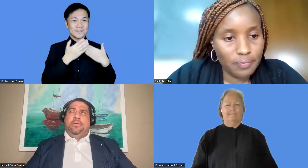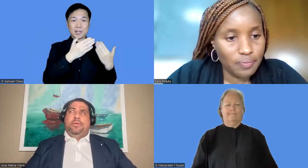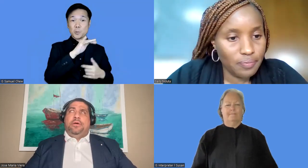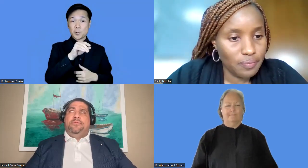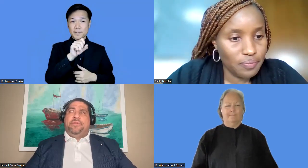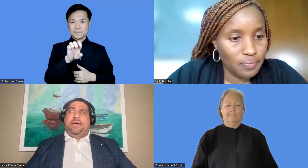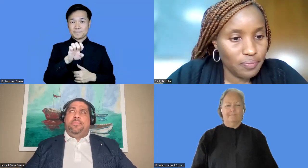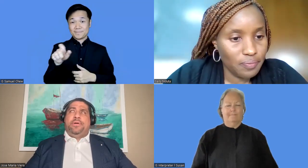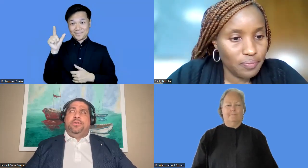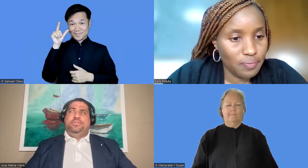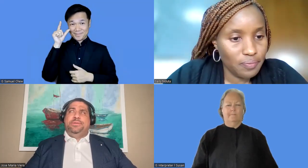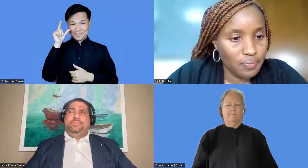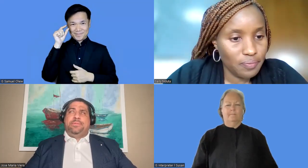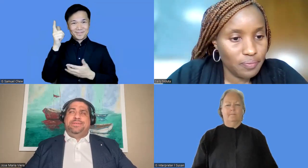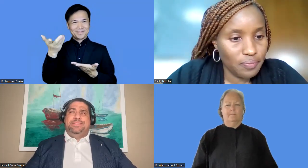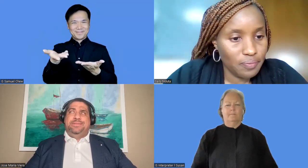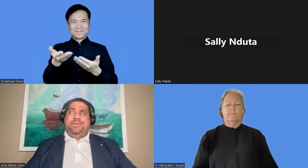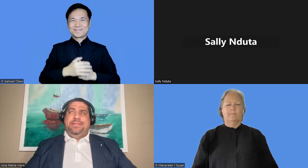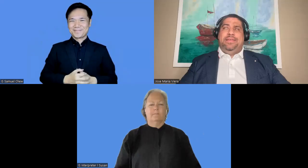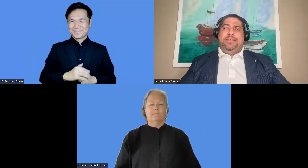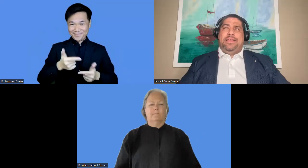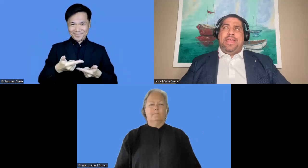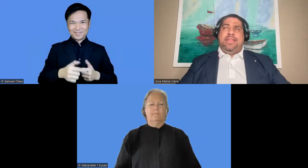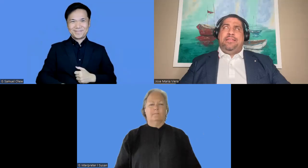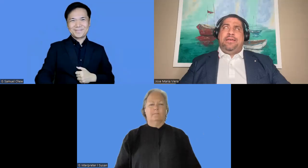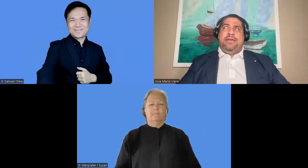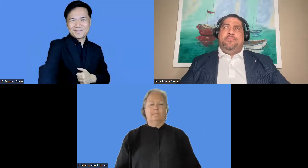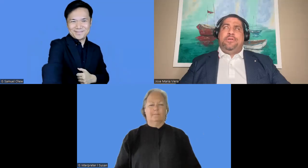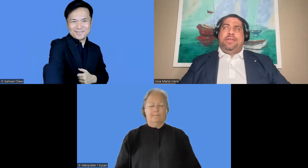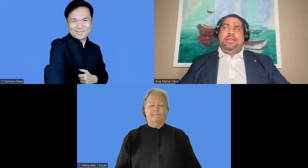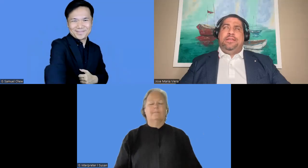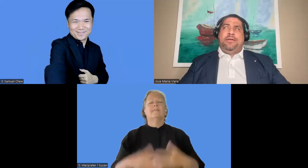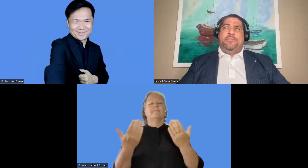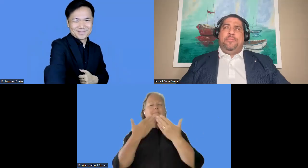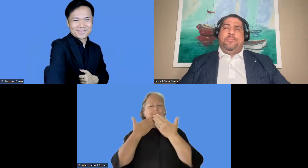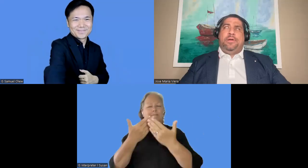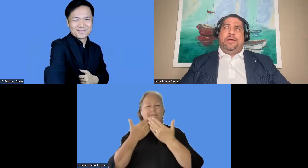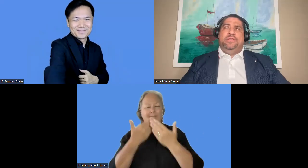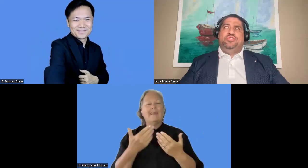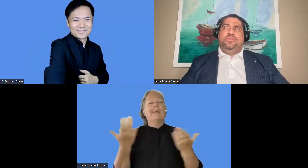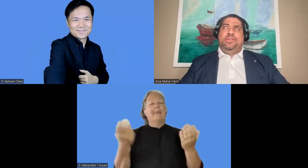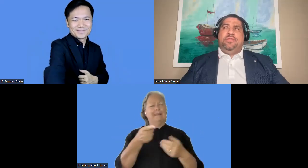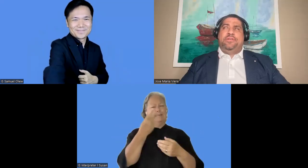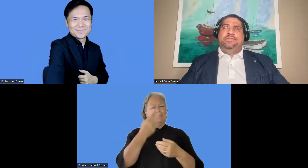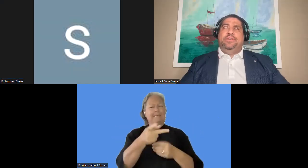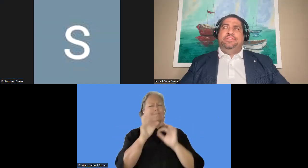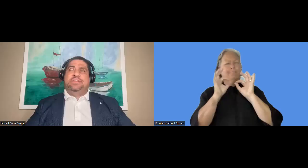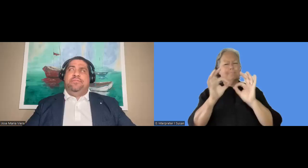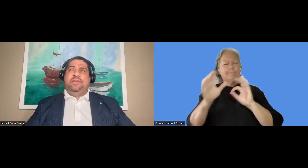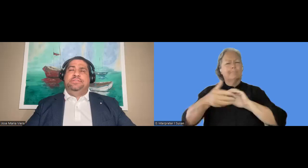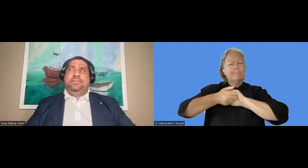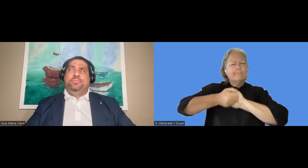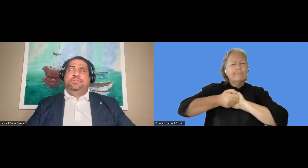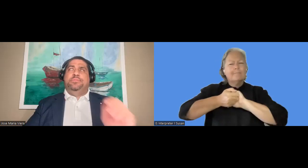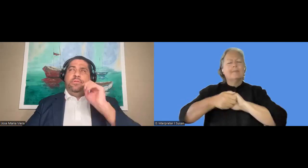example of how partnerships, capacity building, and working around a joint advocacy